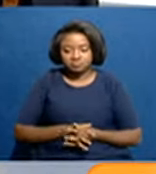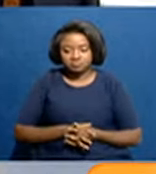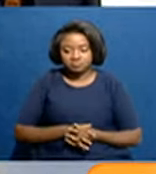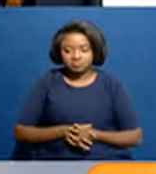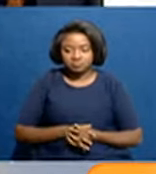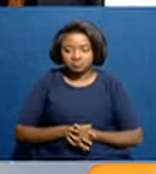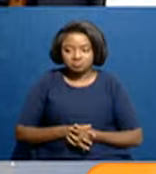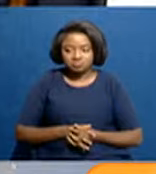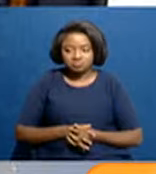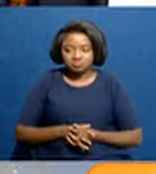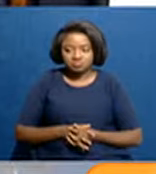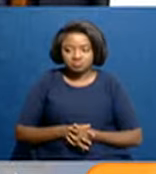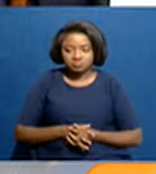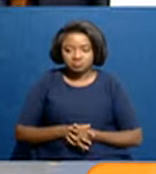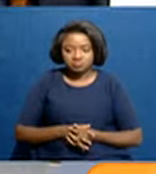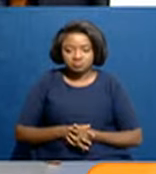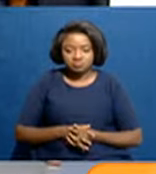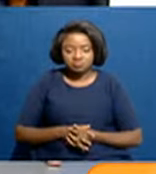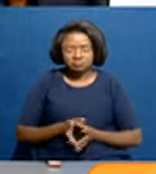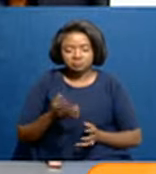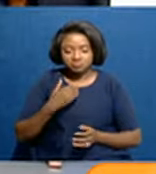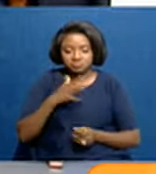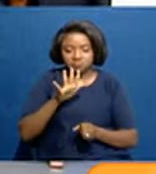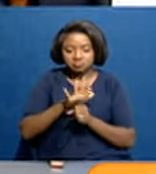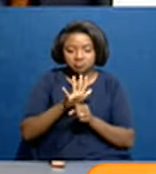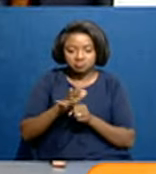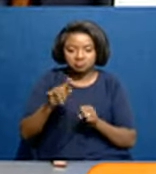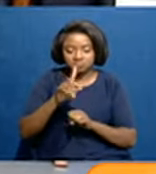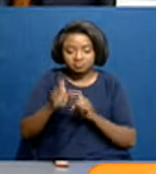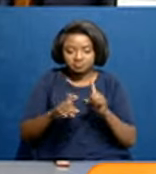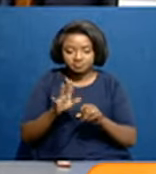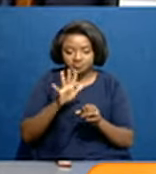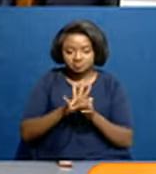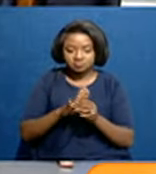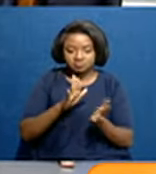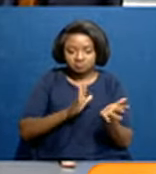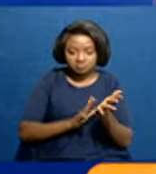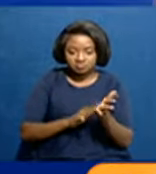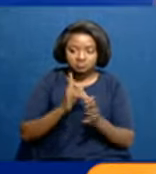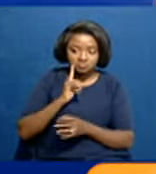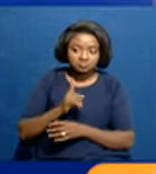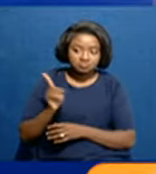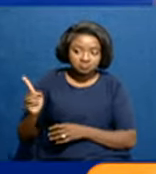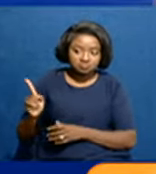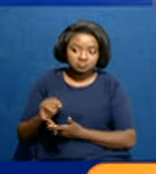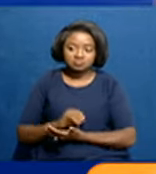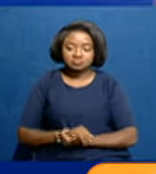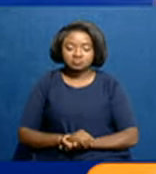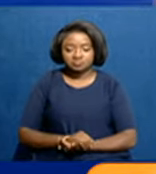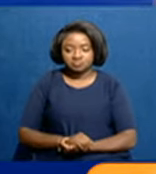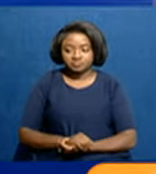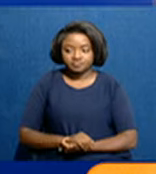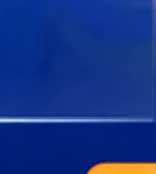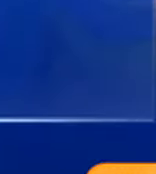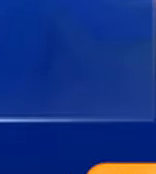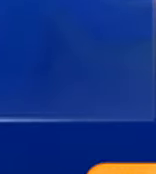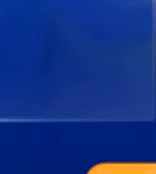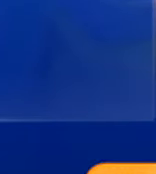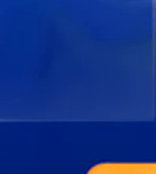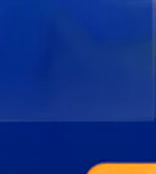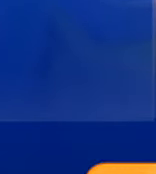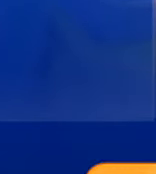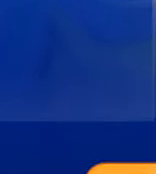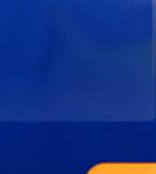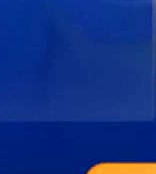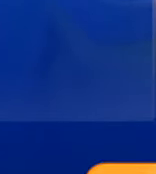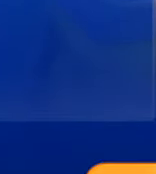We've got a lot of questions, a lot of comments here. Leonard Masika says, kindly ask BS, who would be the suppliers of